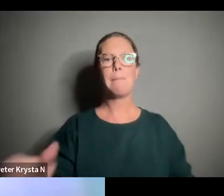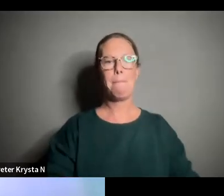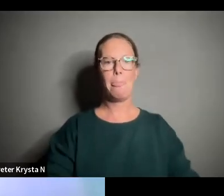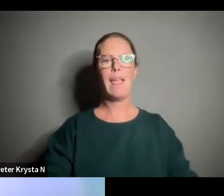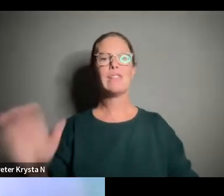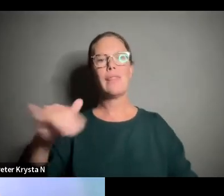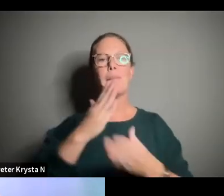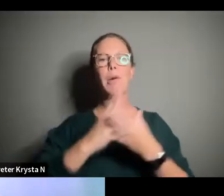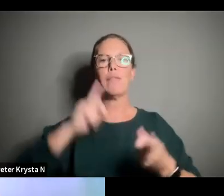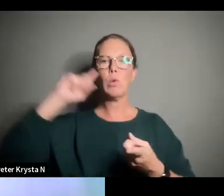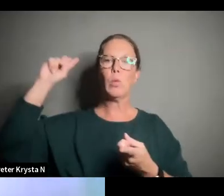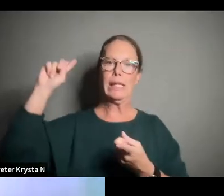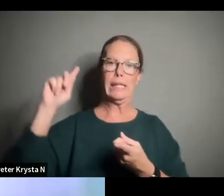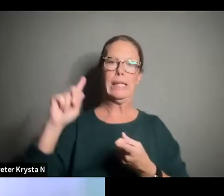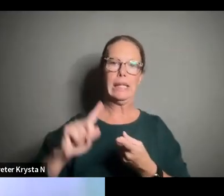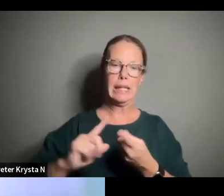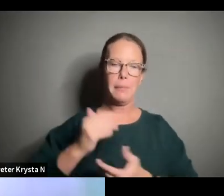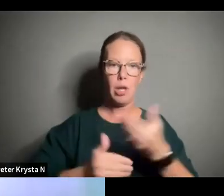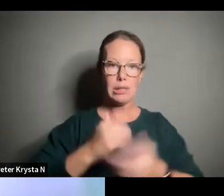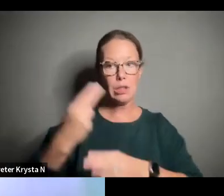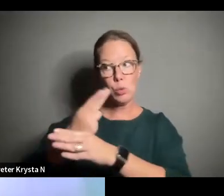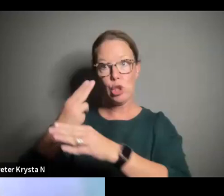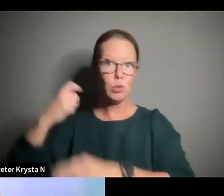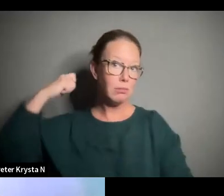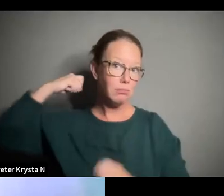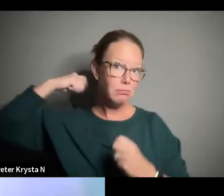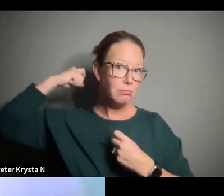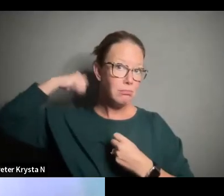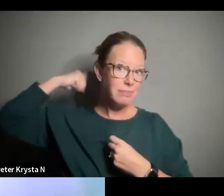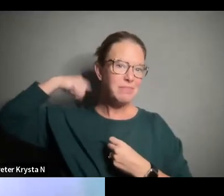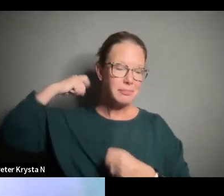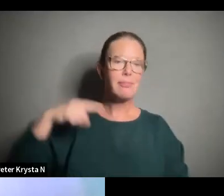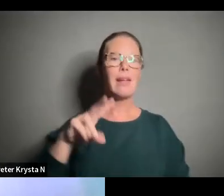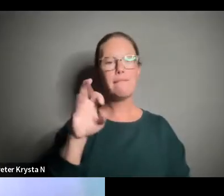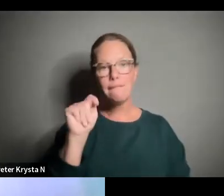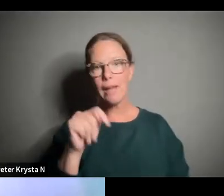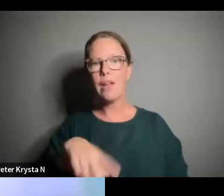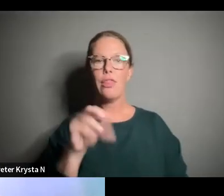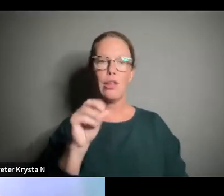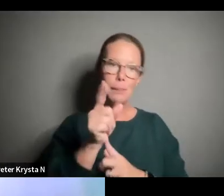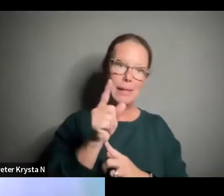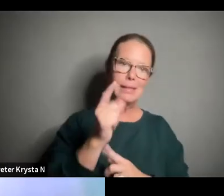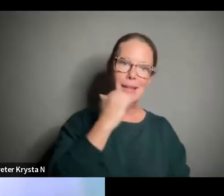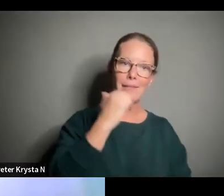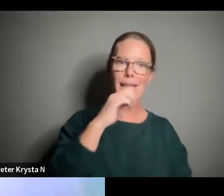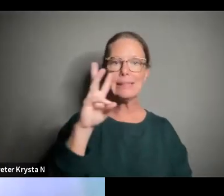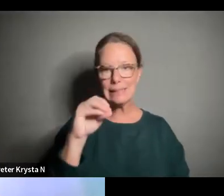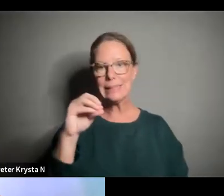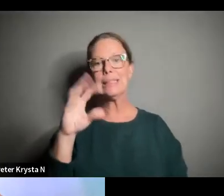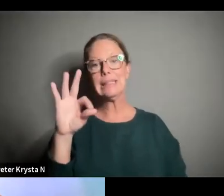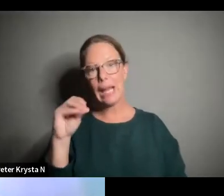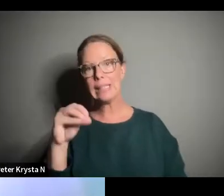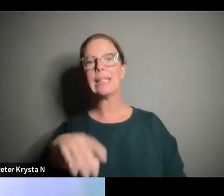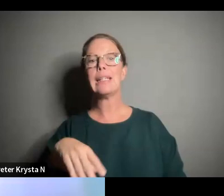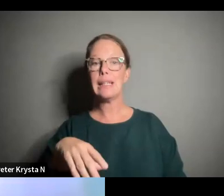what part of the weaning process is we utilize this. If you've been on a ventilator for a while, 30 minutes a day, then 60 minutes and 90 minutes.